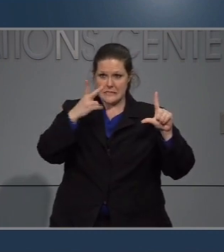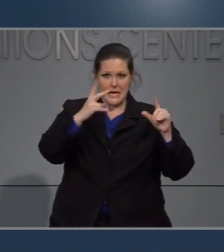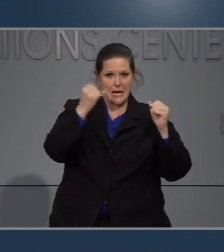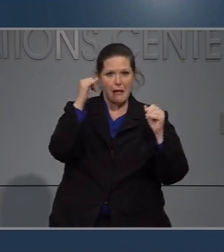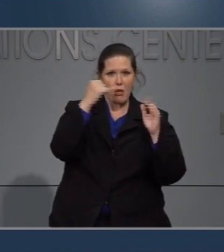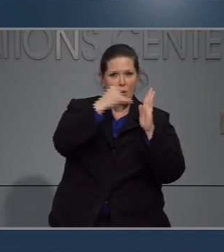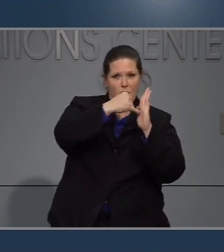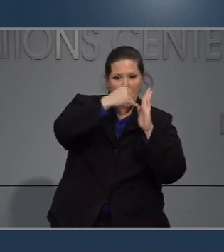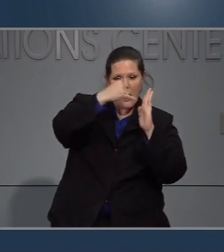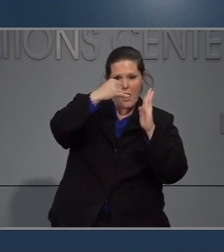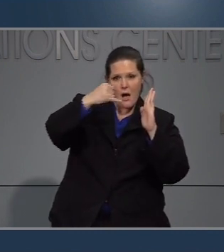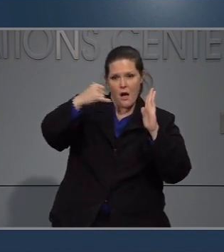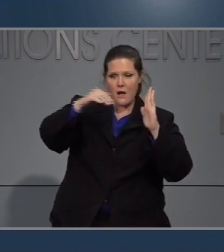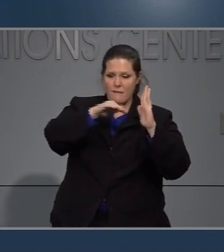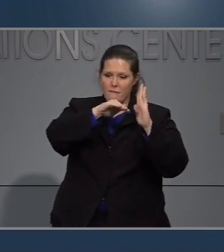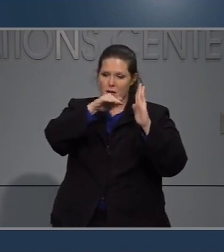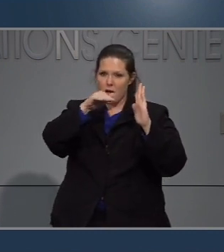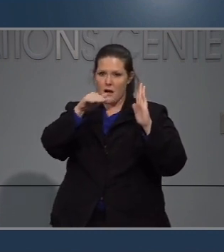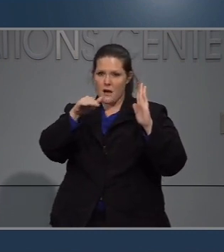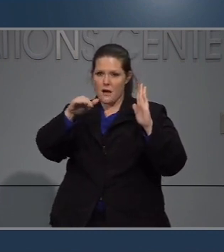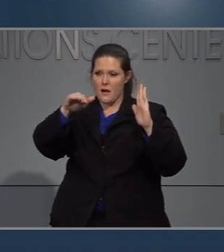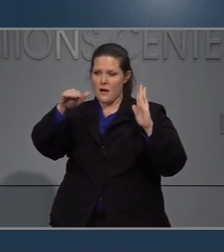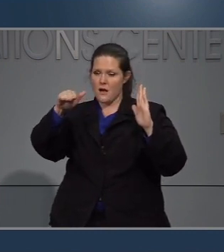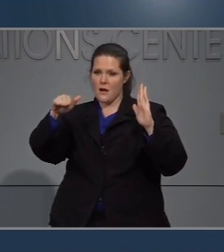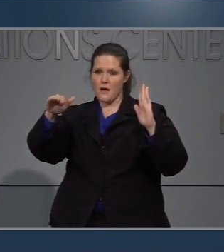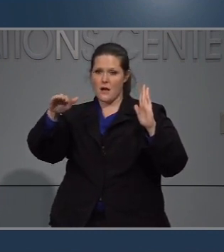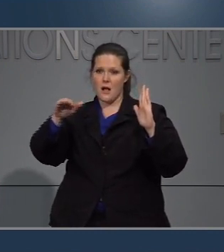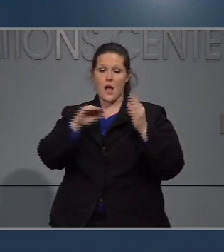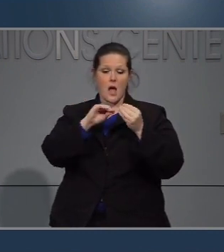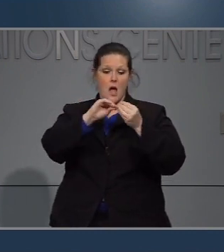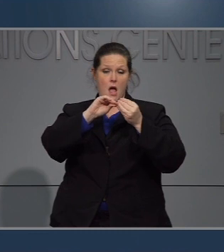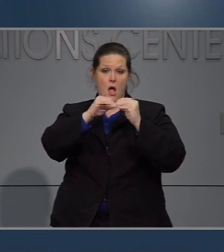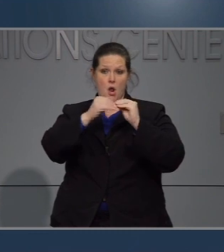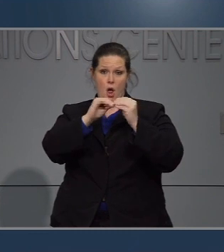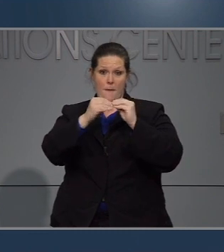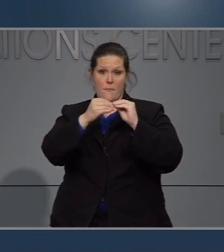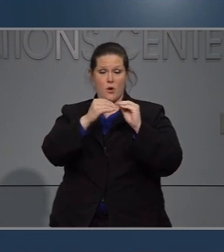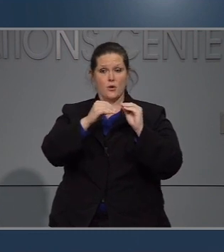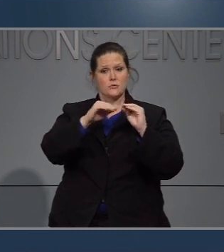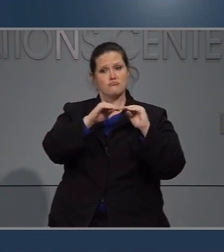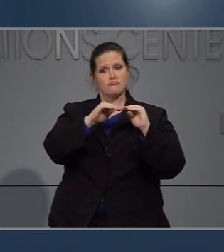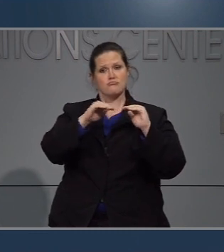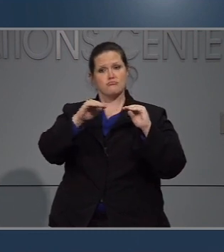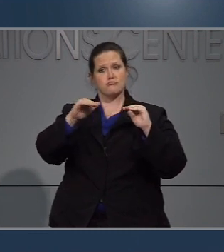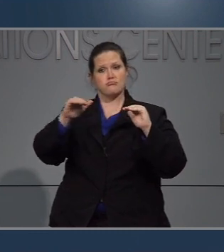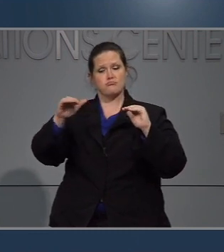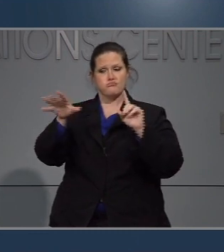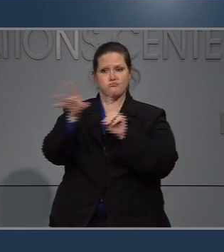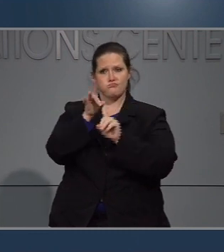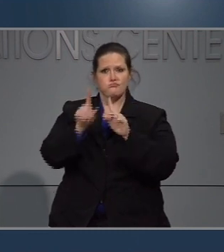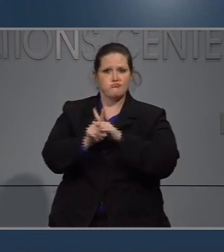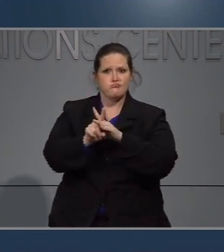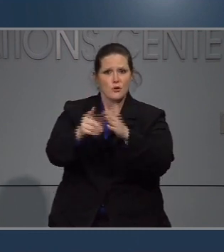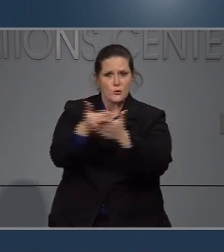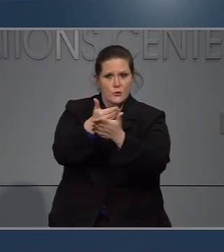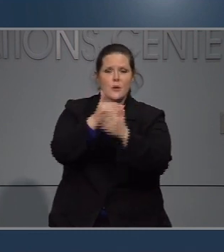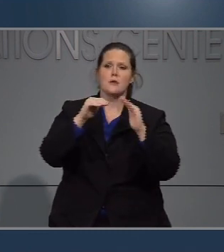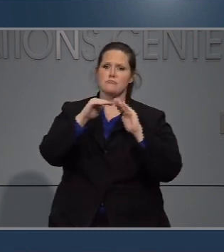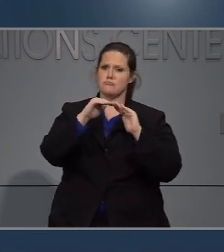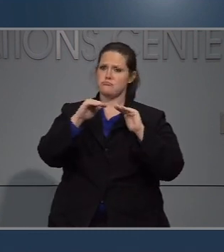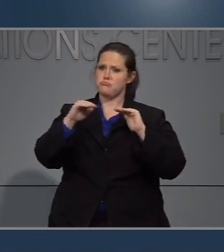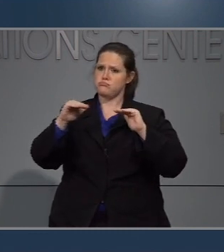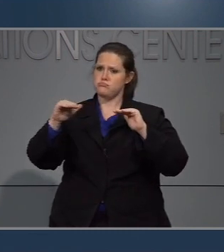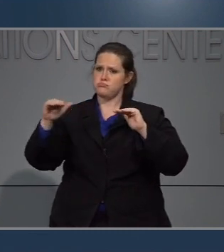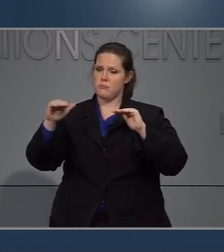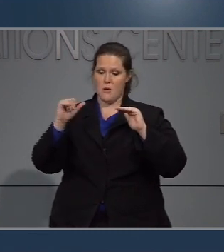new lab-confirmed cases of COVID-19 is leveling over the past 14 days. Now, on the